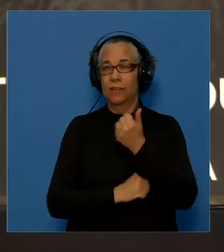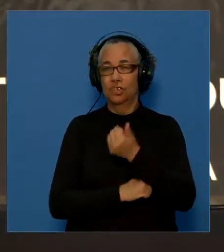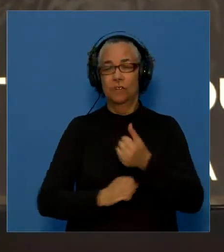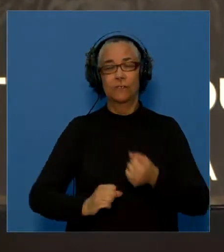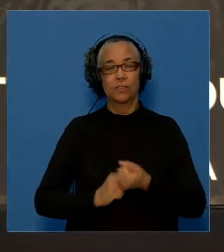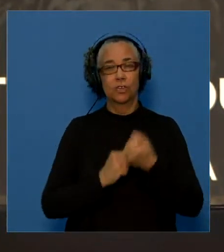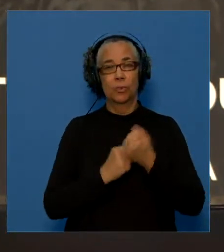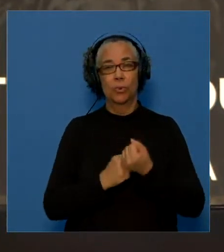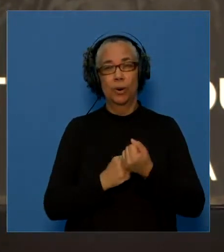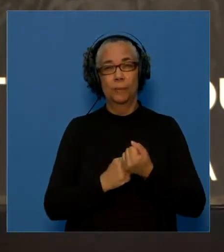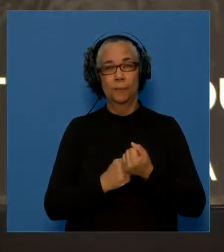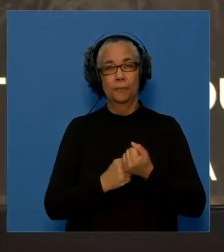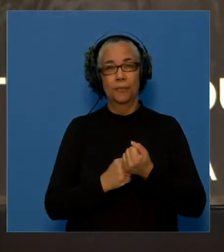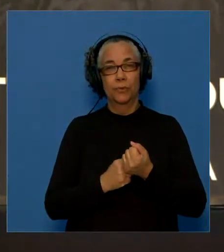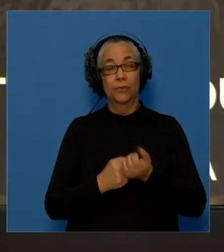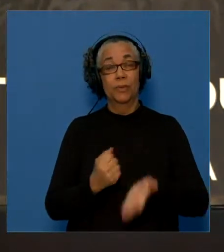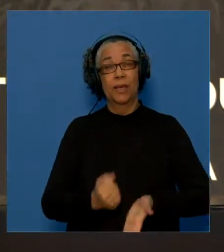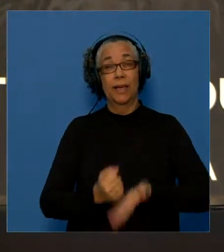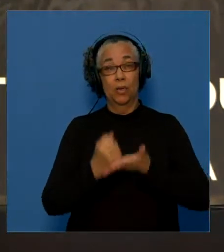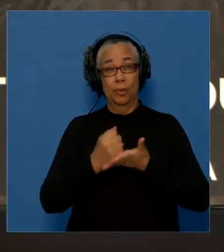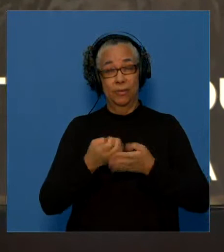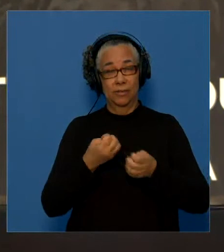Fund, which has been funding this effort.